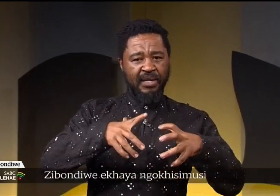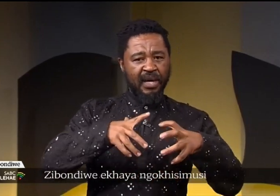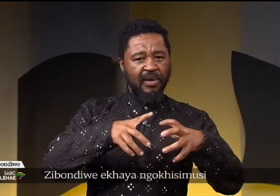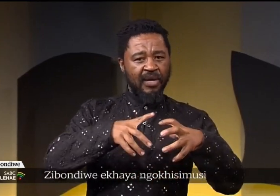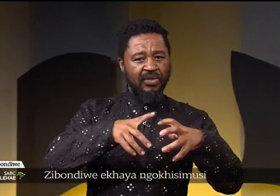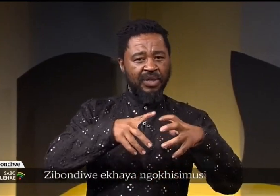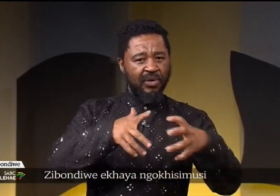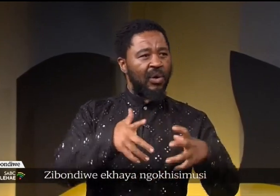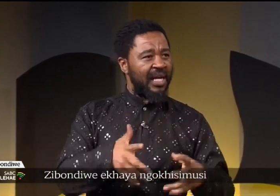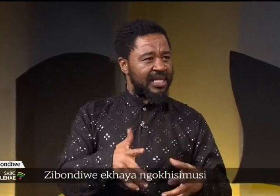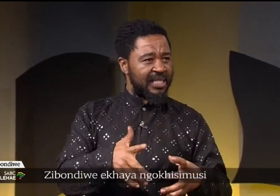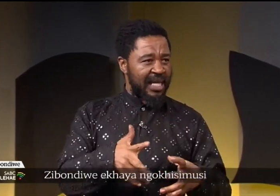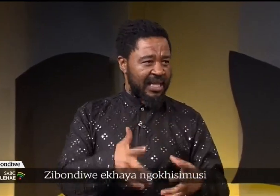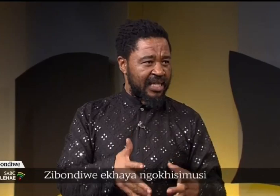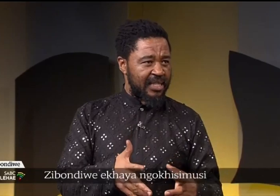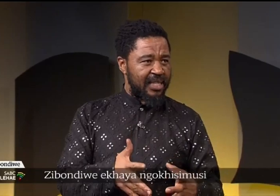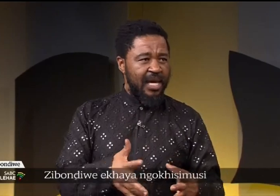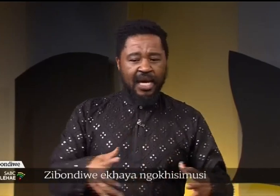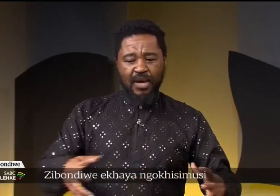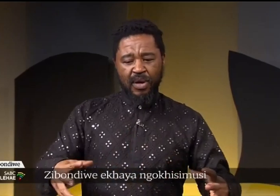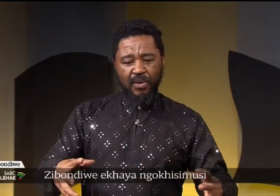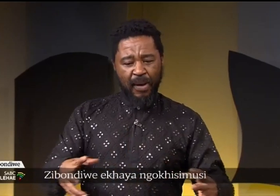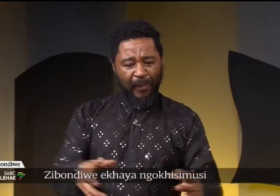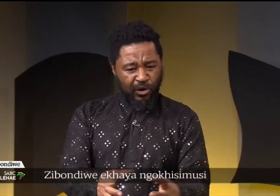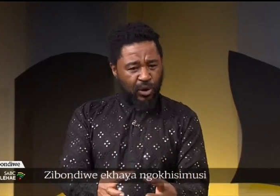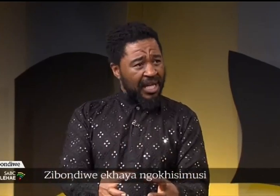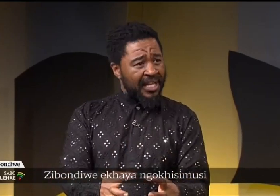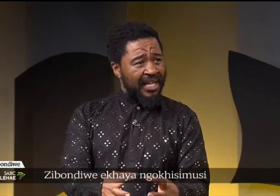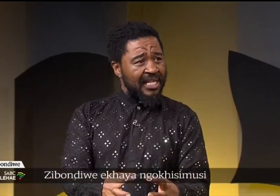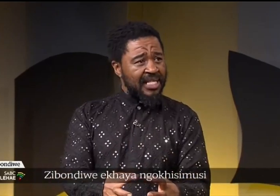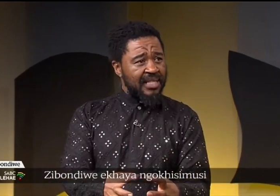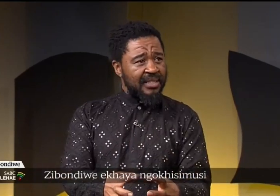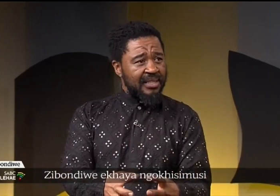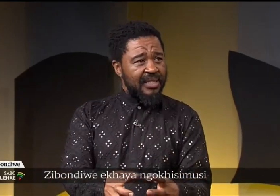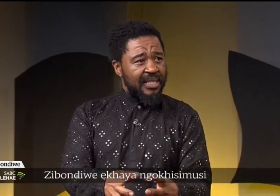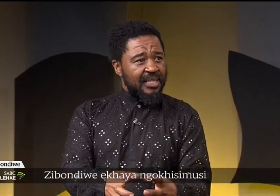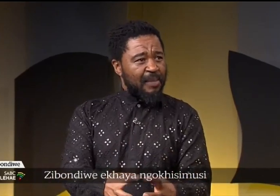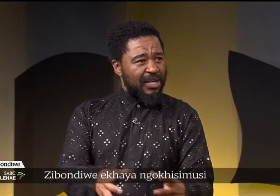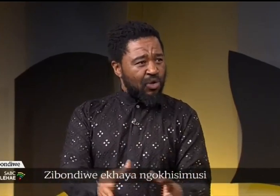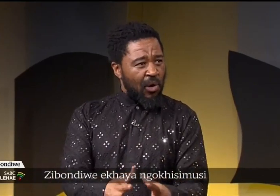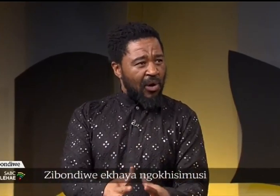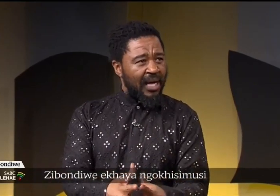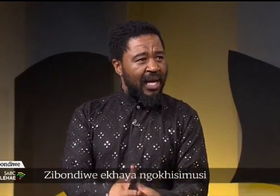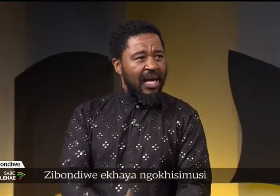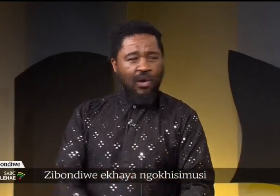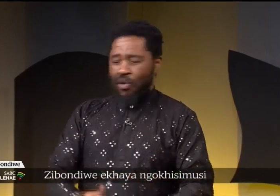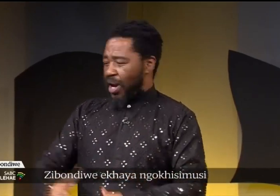preparing during occasions like this, we brought together a kitchen.